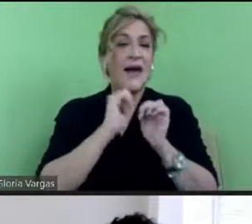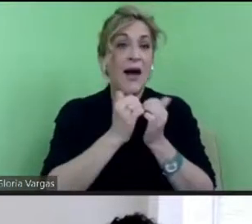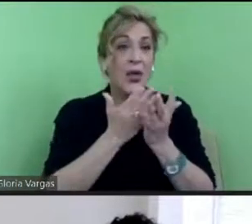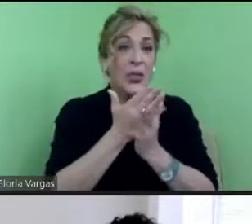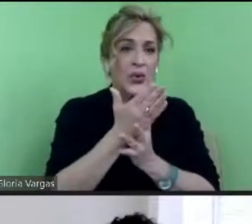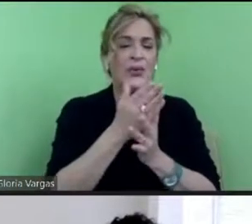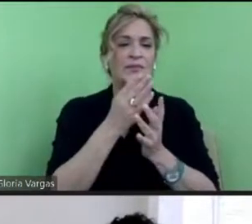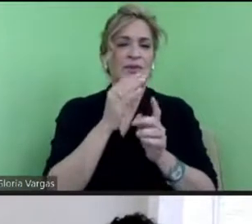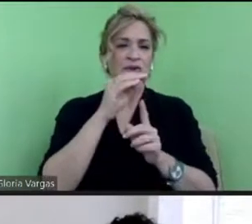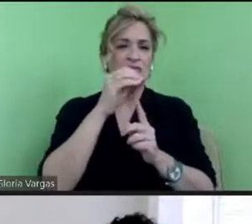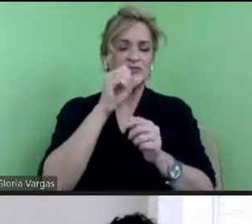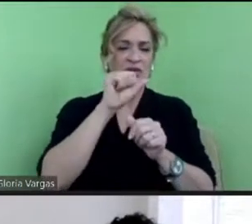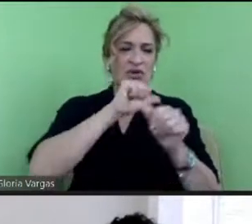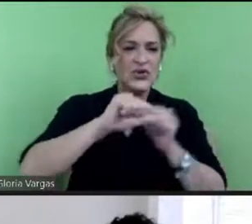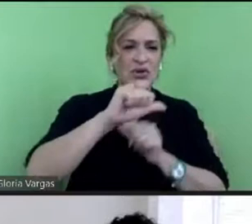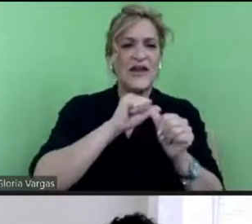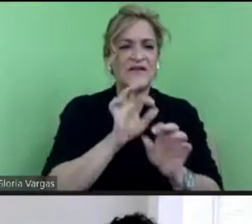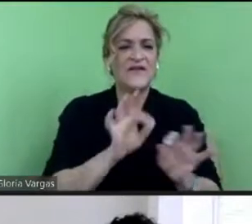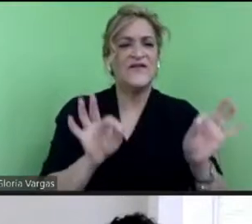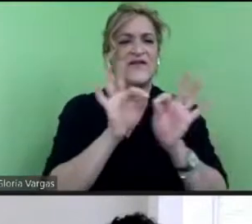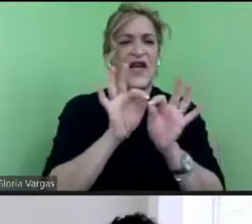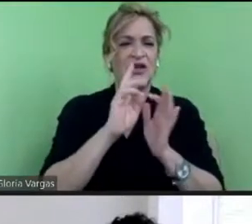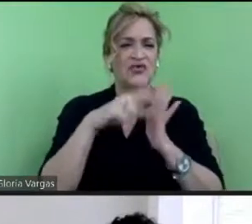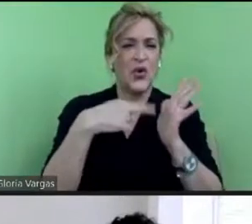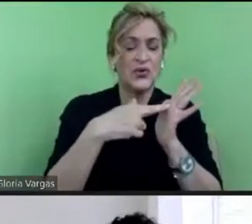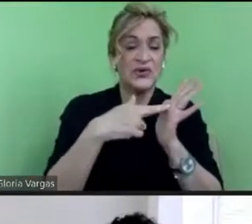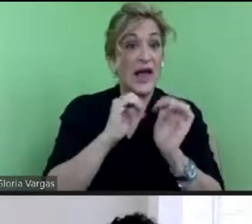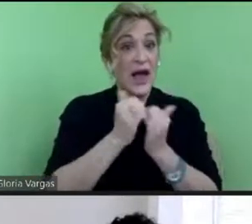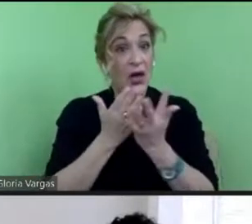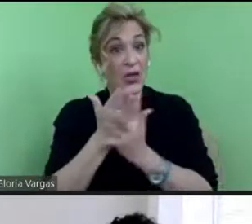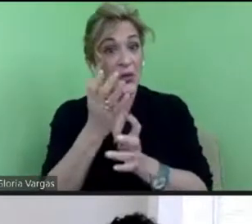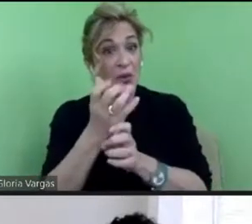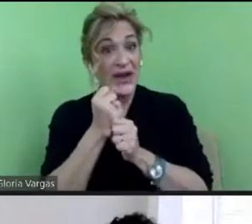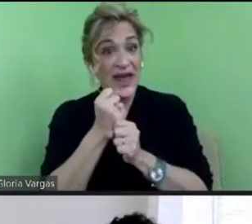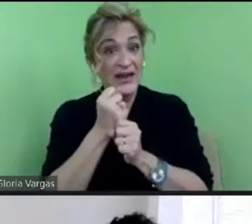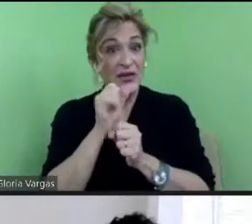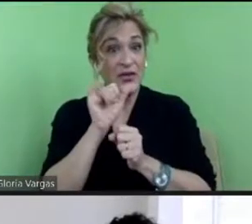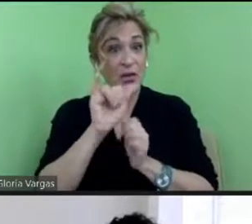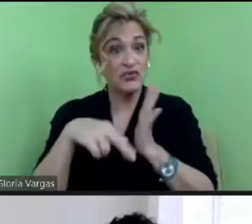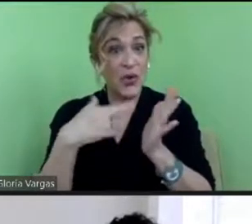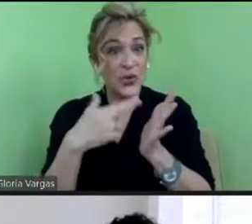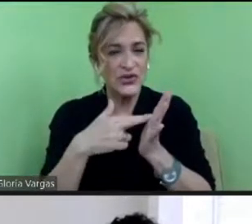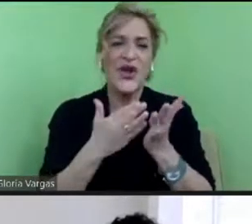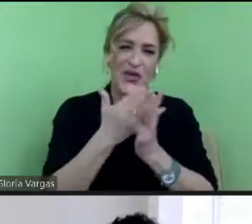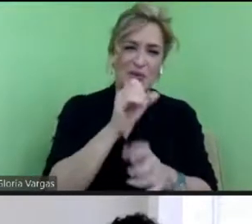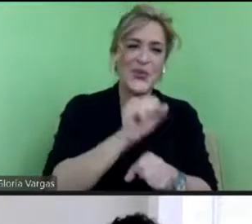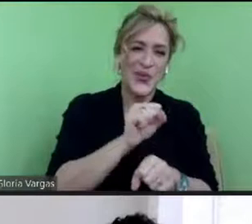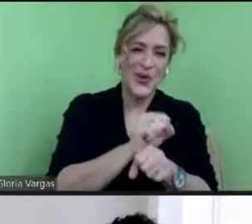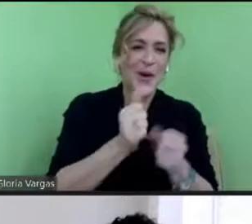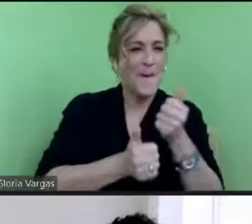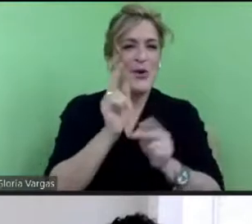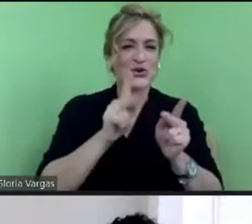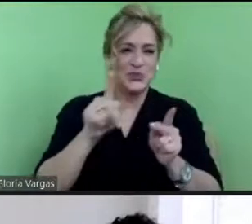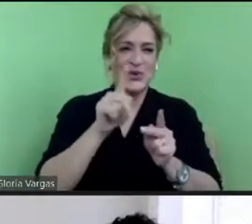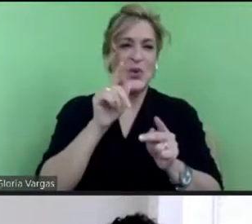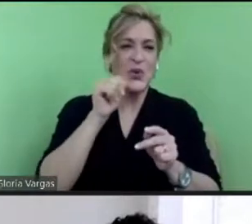roles. Where do we gain those roles? It's often through work. It's what adults do. It's more than a paycheck, which by